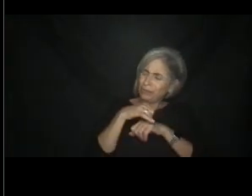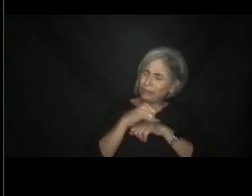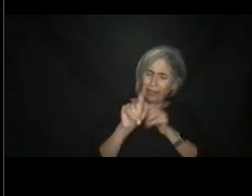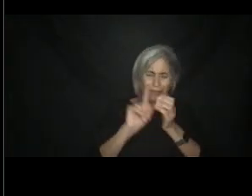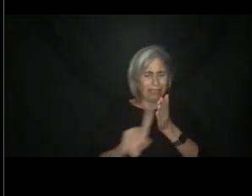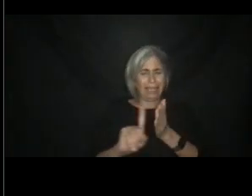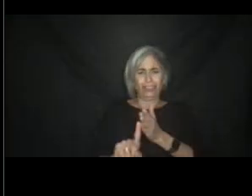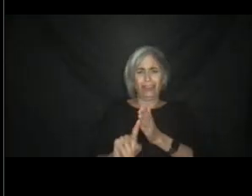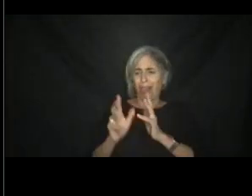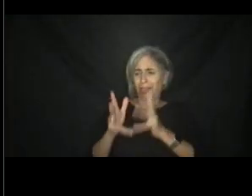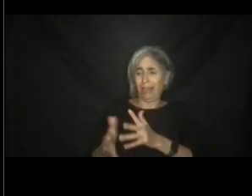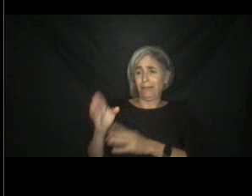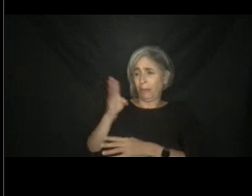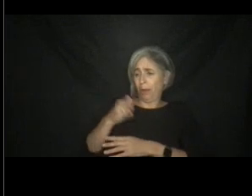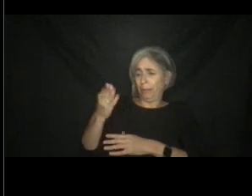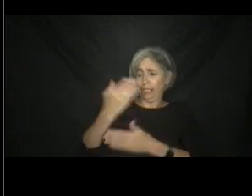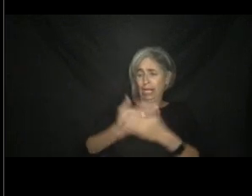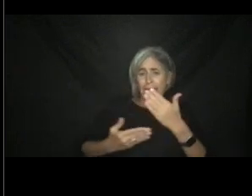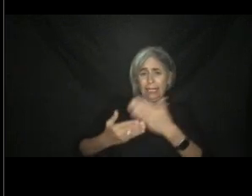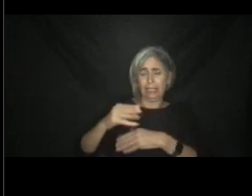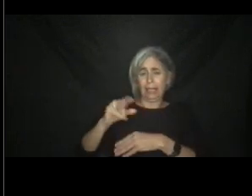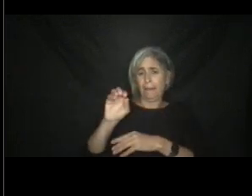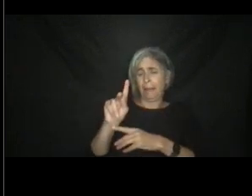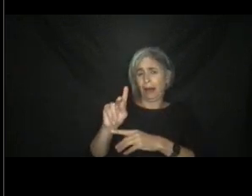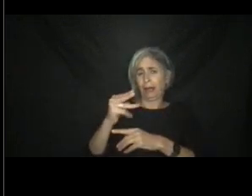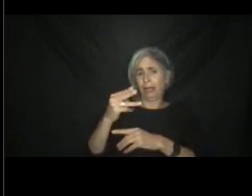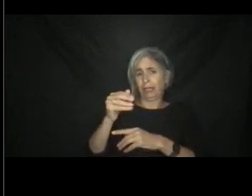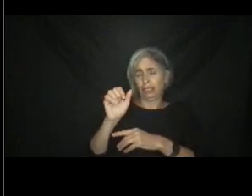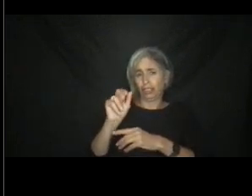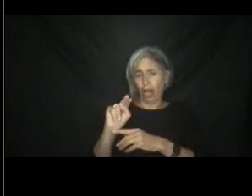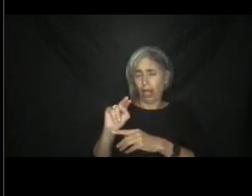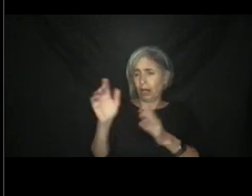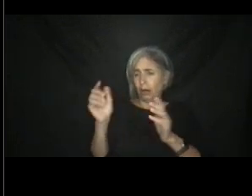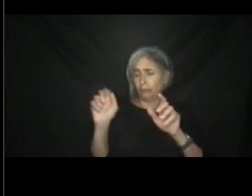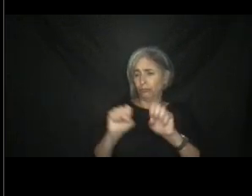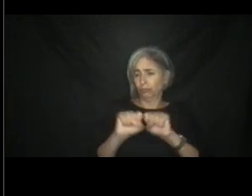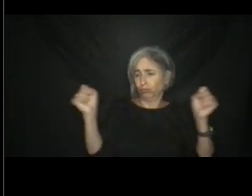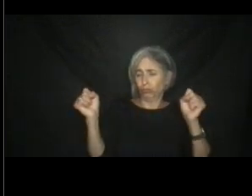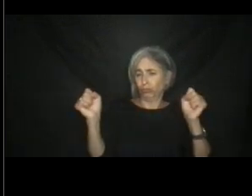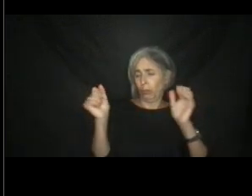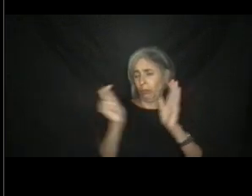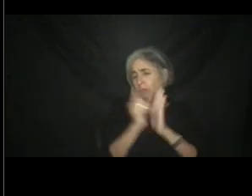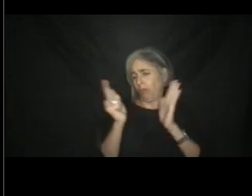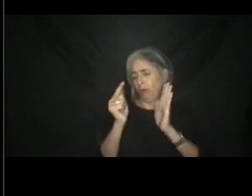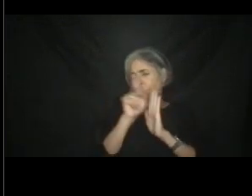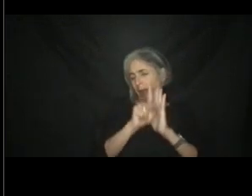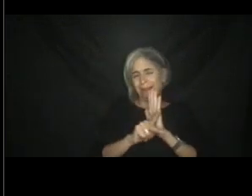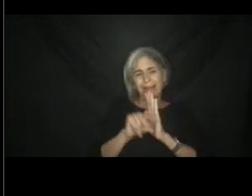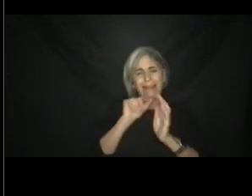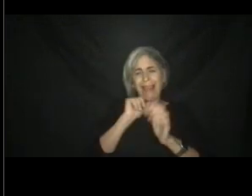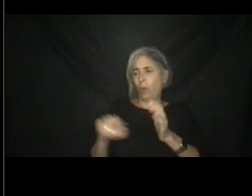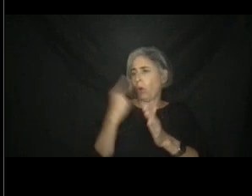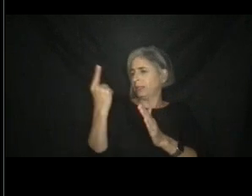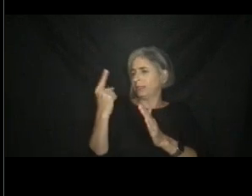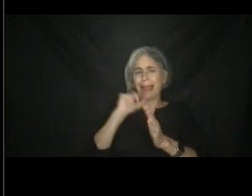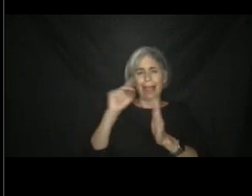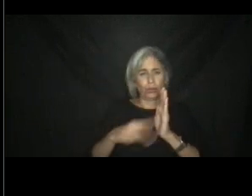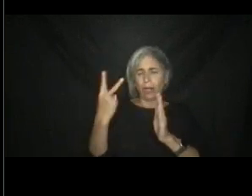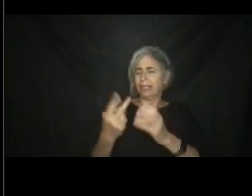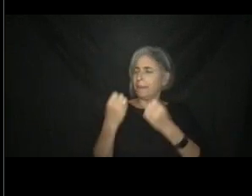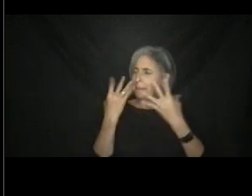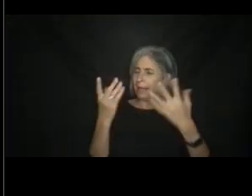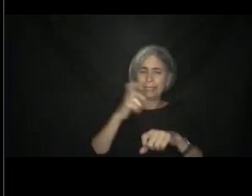Leaving it in Boynton's hands, which we know Mark's Song broke a policy. Not once, not twice, but multiple times, which